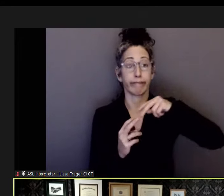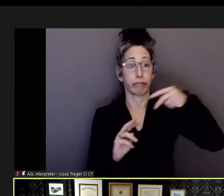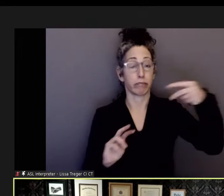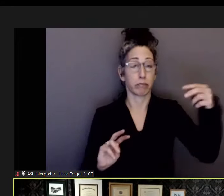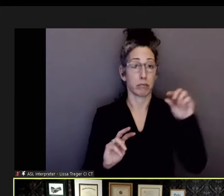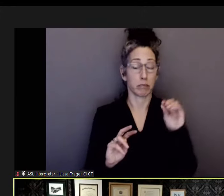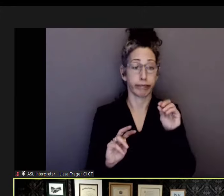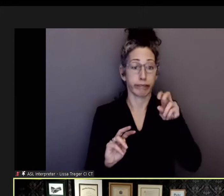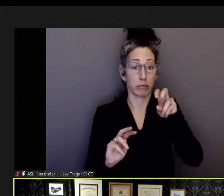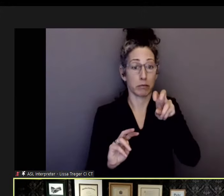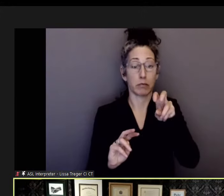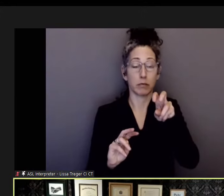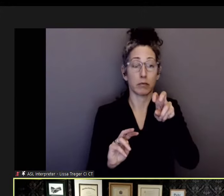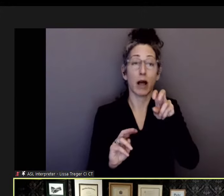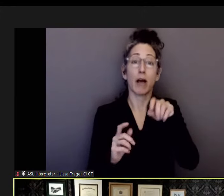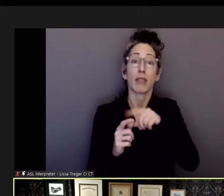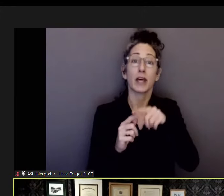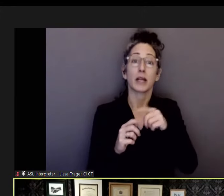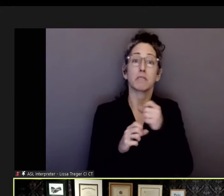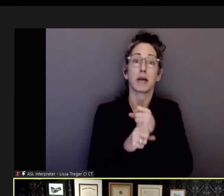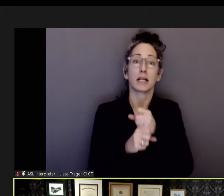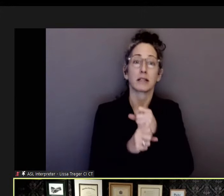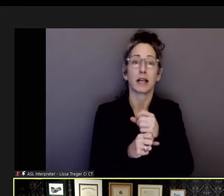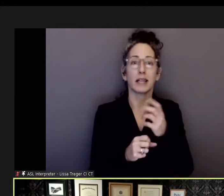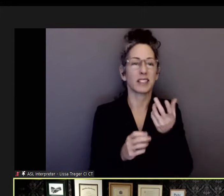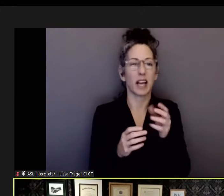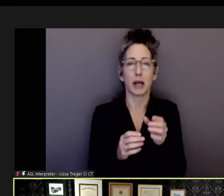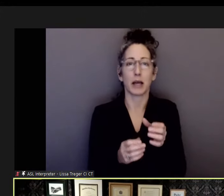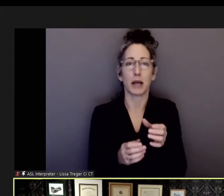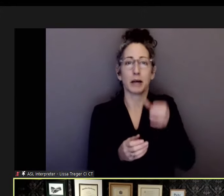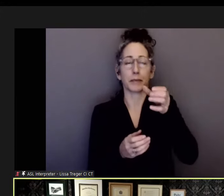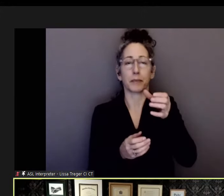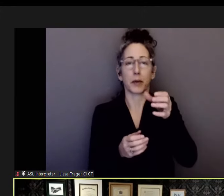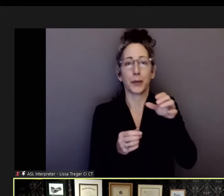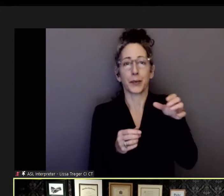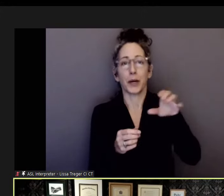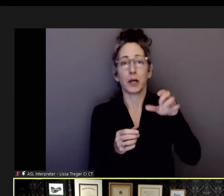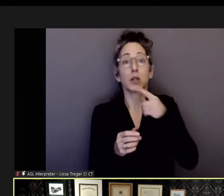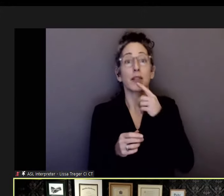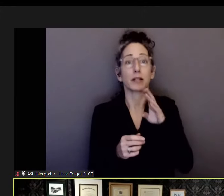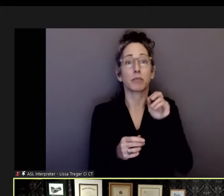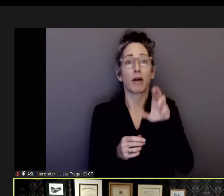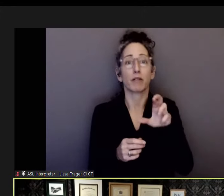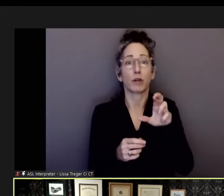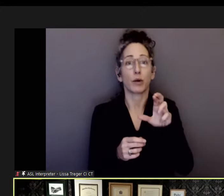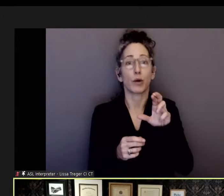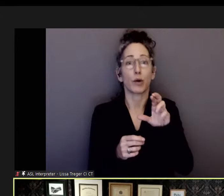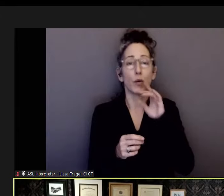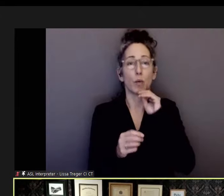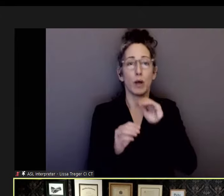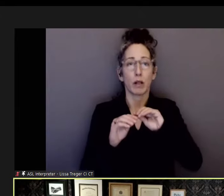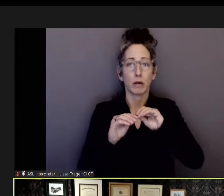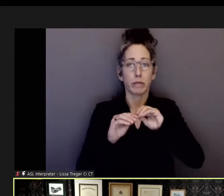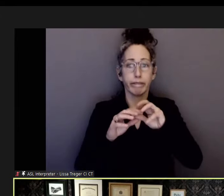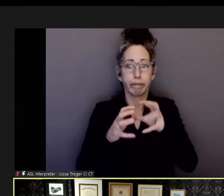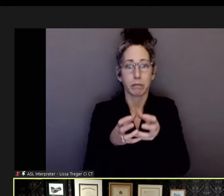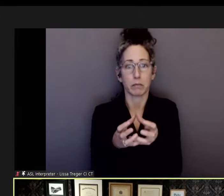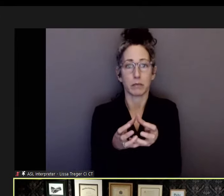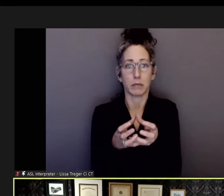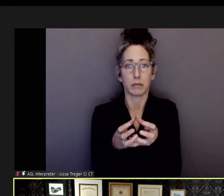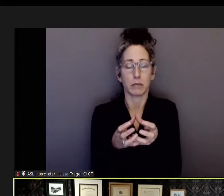enzymes, buffers, nucleotides to produce the mRNA, which is then encapsulated with lipids in this